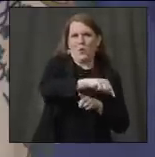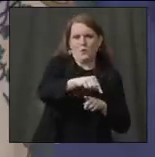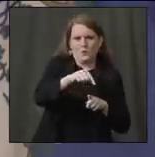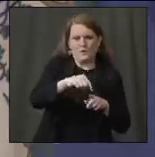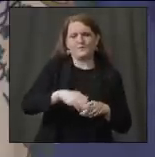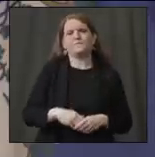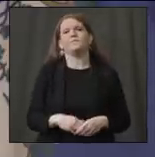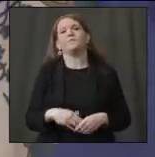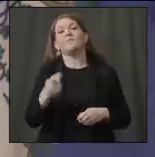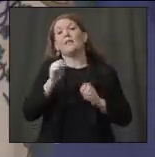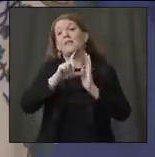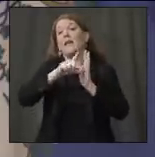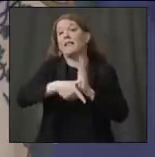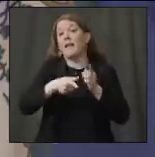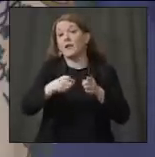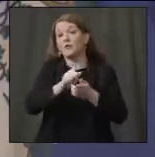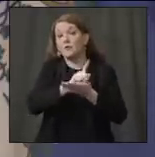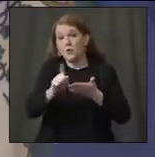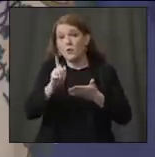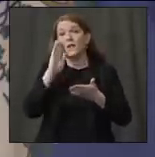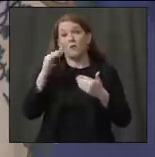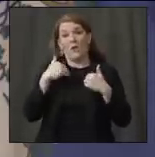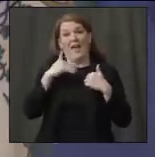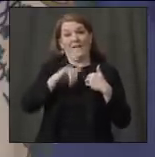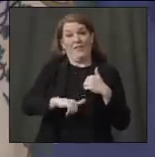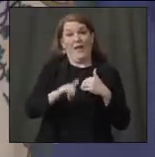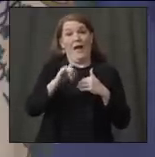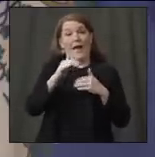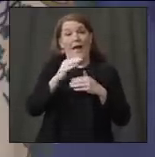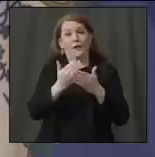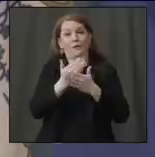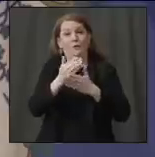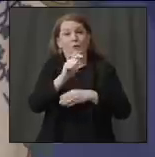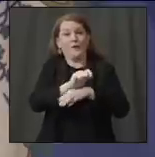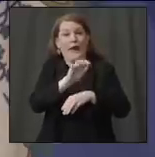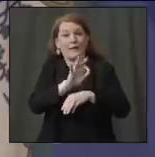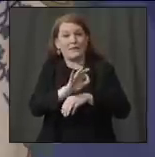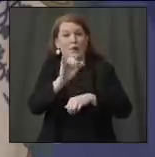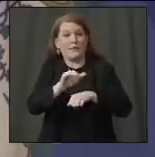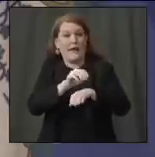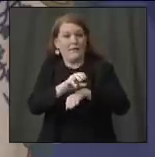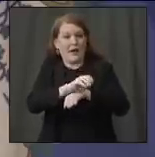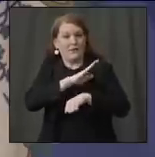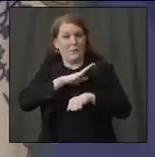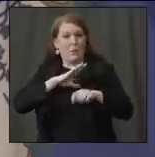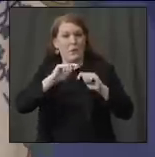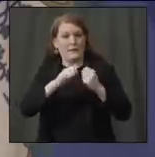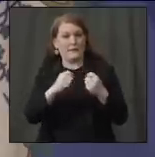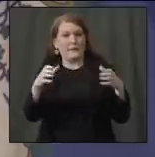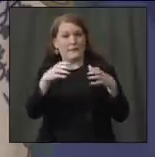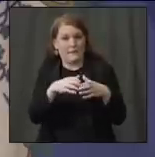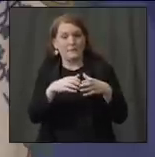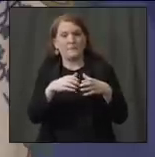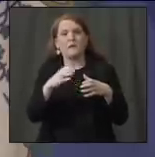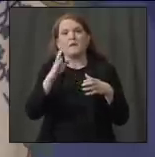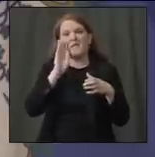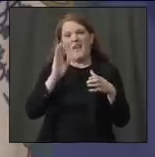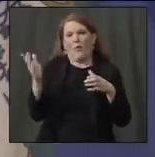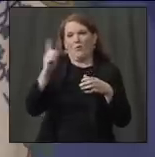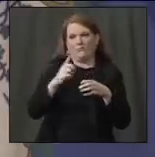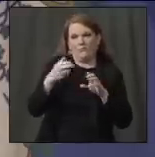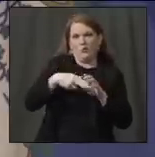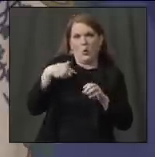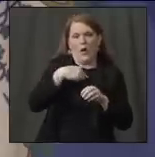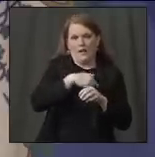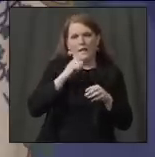Indra and the good doctor. And there we're going to start laying out a strategy between now and May 20th and then after